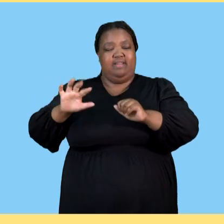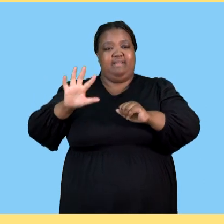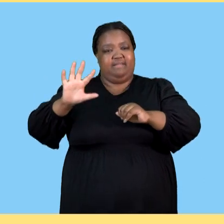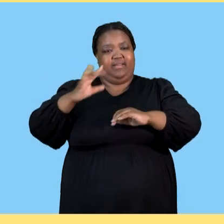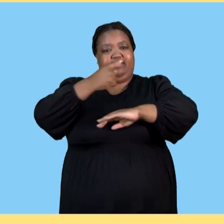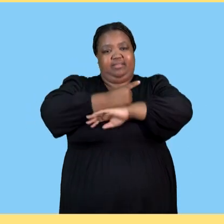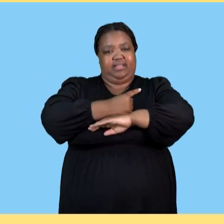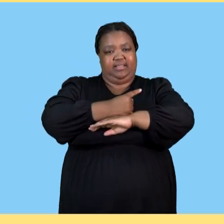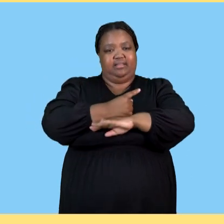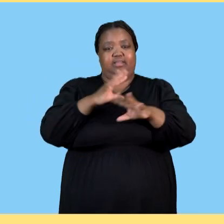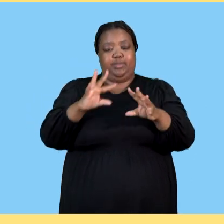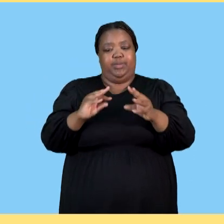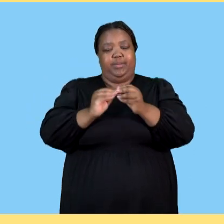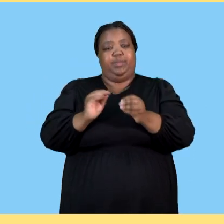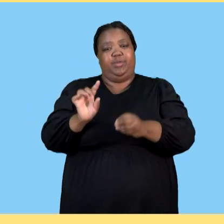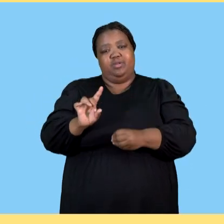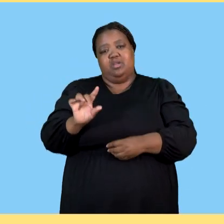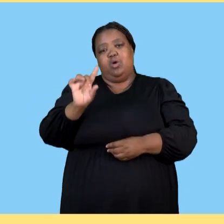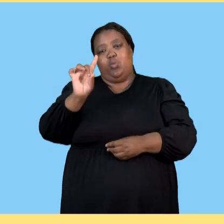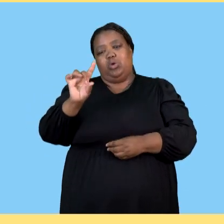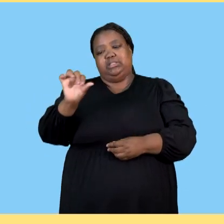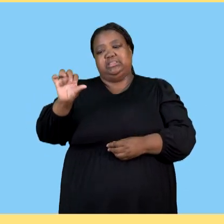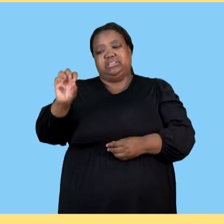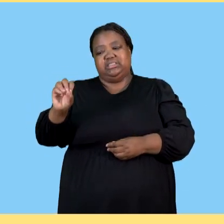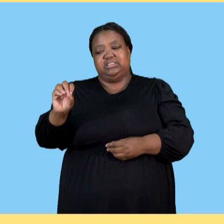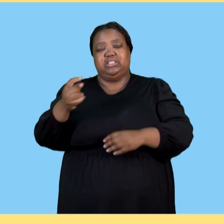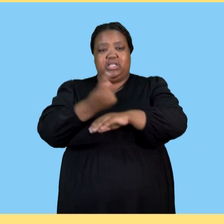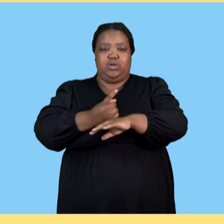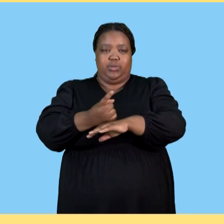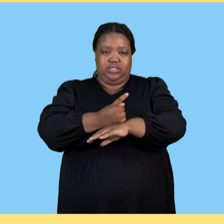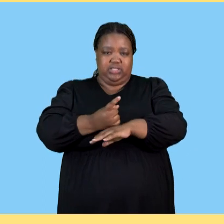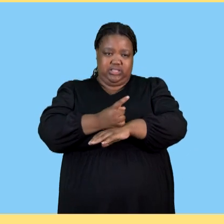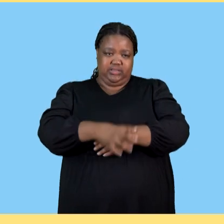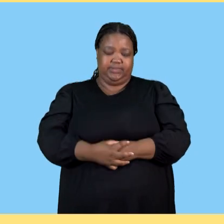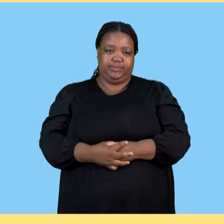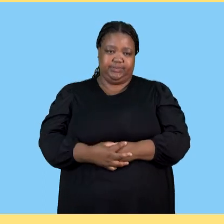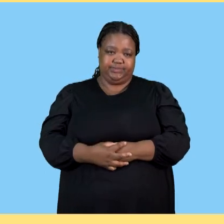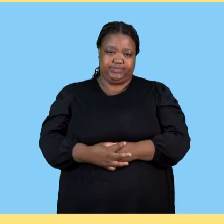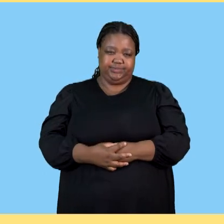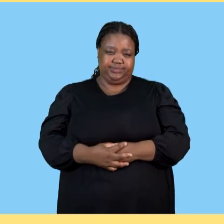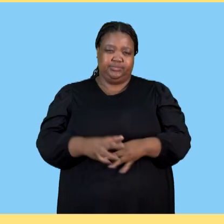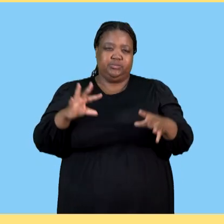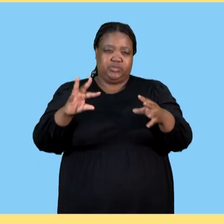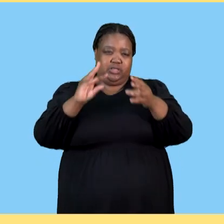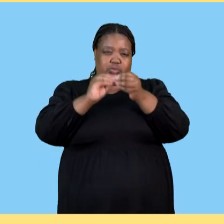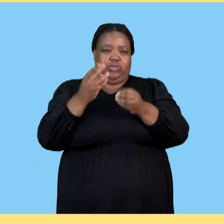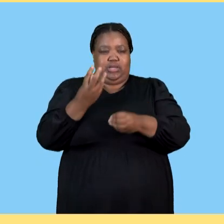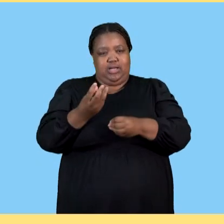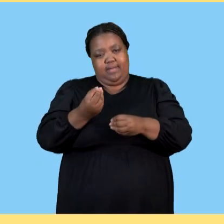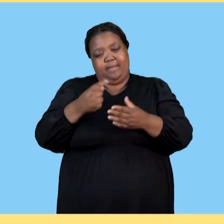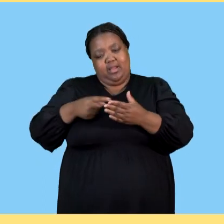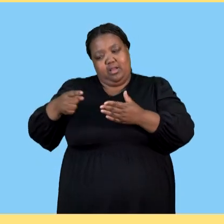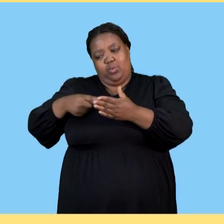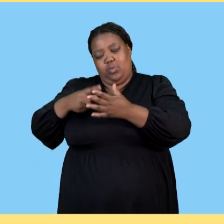days. That gives you 160 hours. This is the total number of hours per